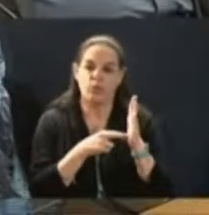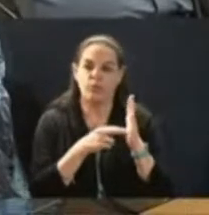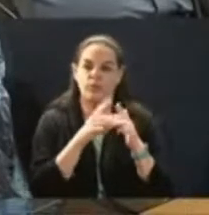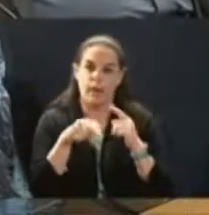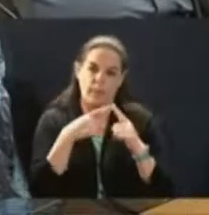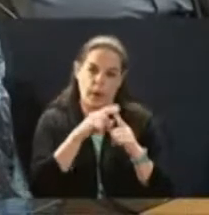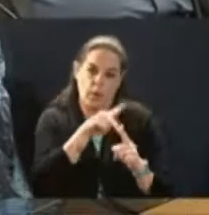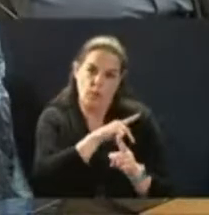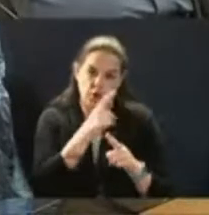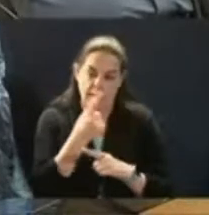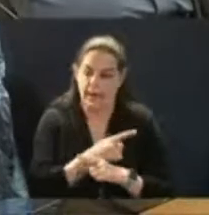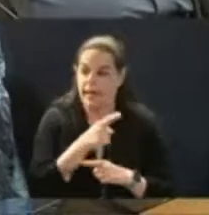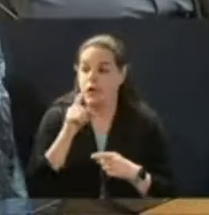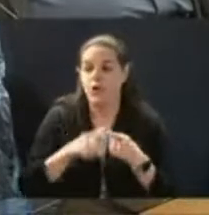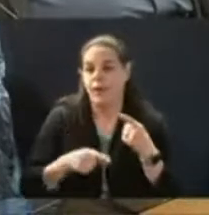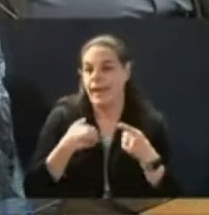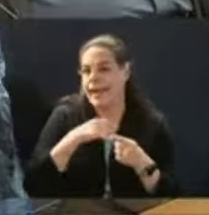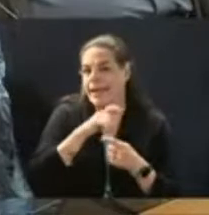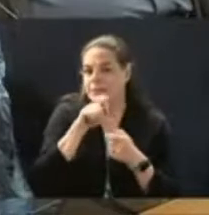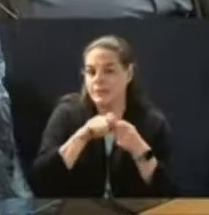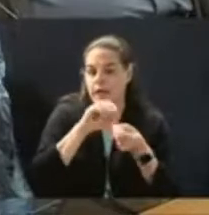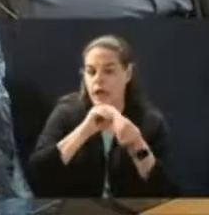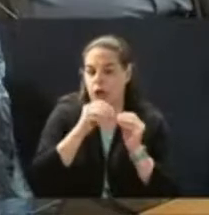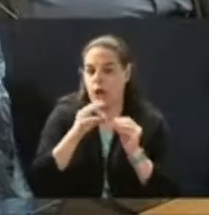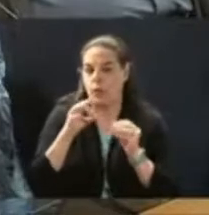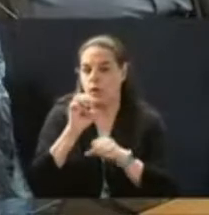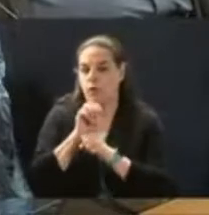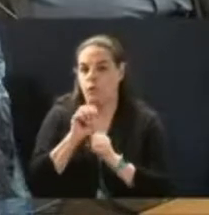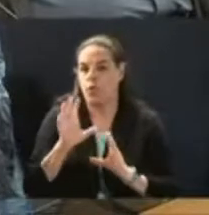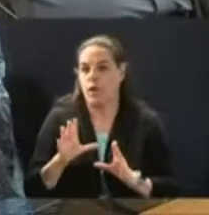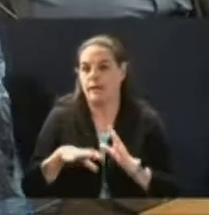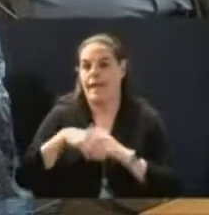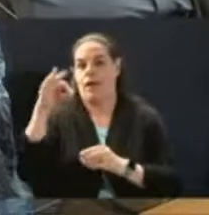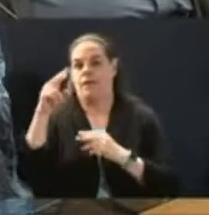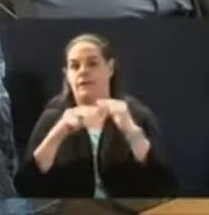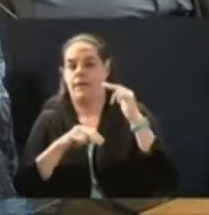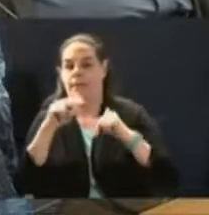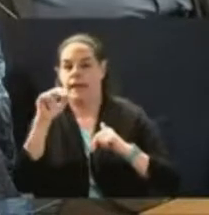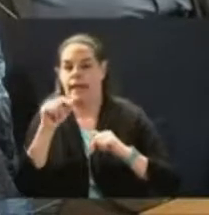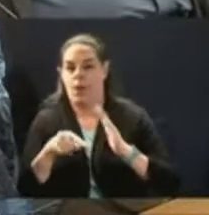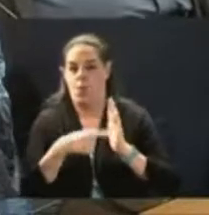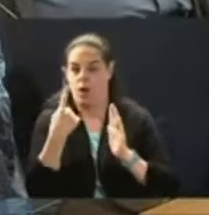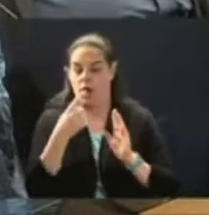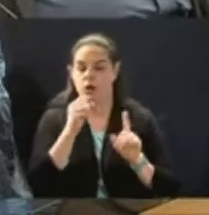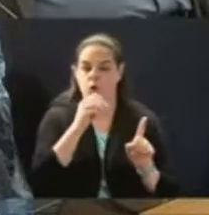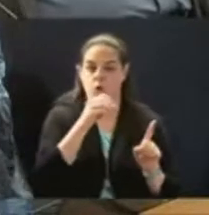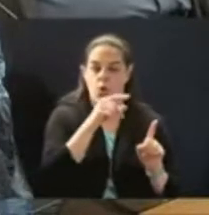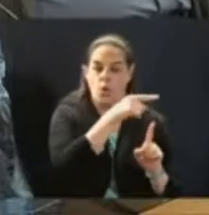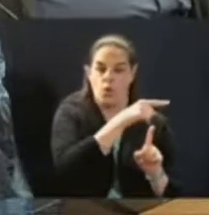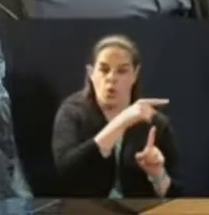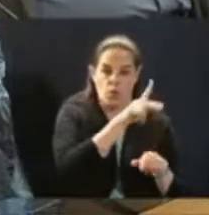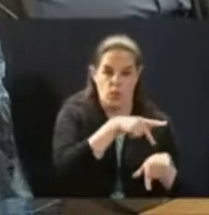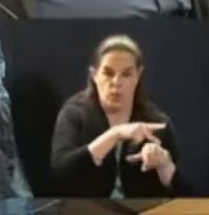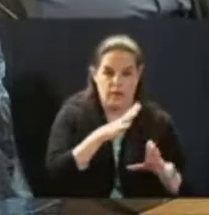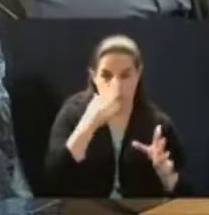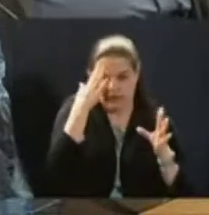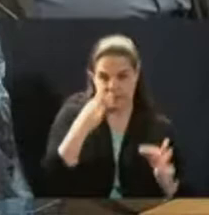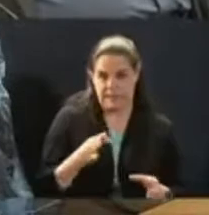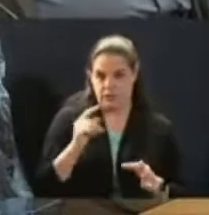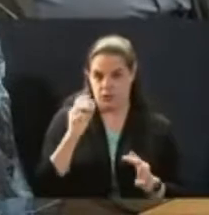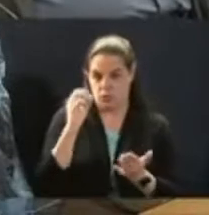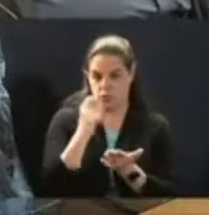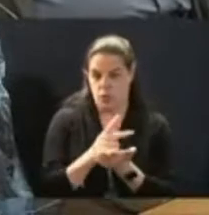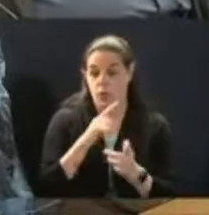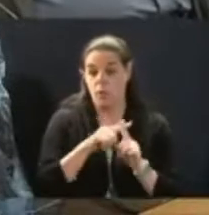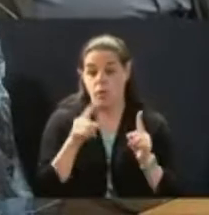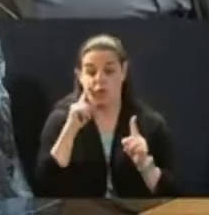be a certain number of employees out of the building at one time. Gives discretion to the principal to make that approval. But as